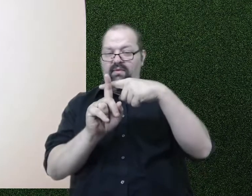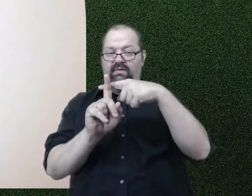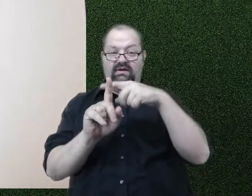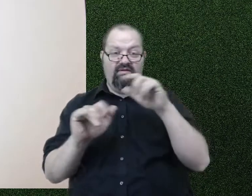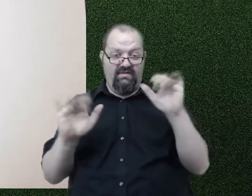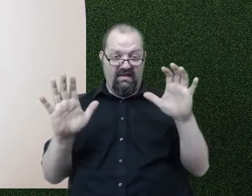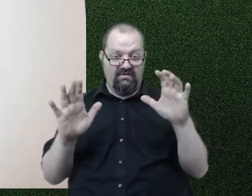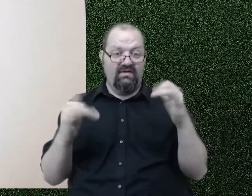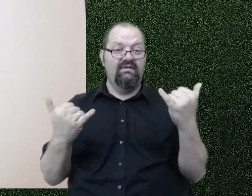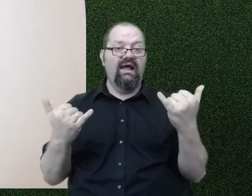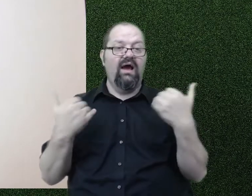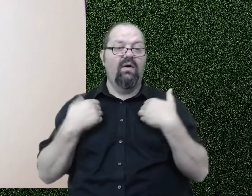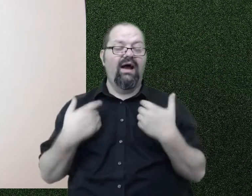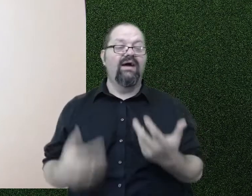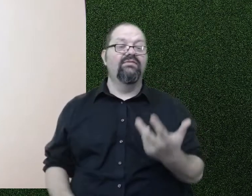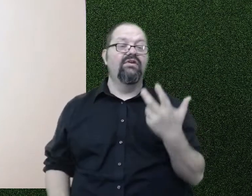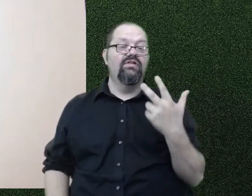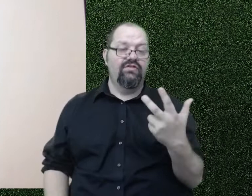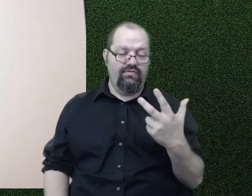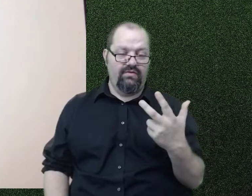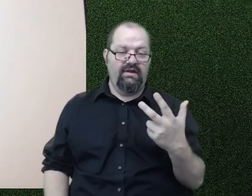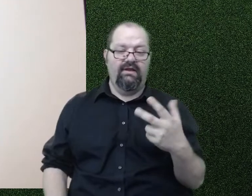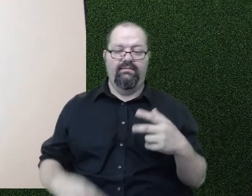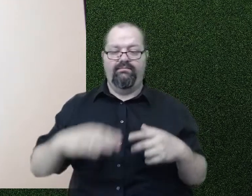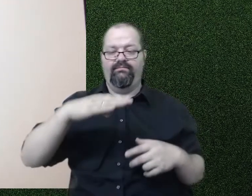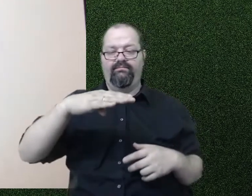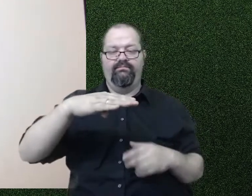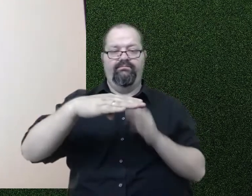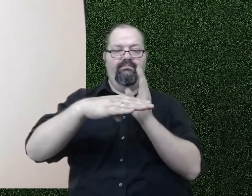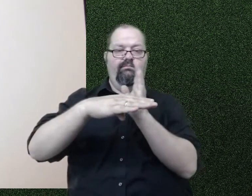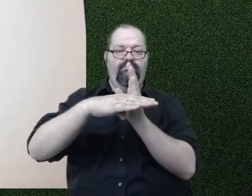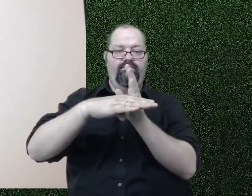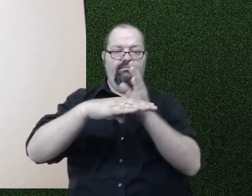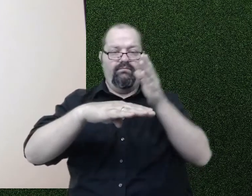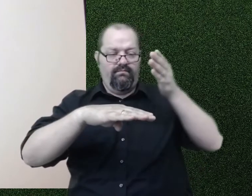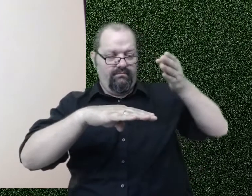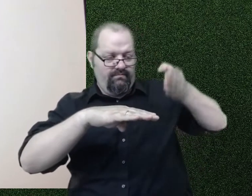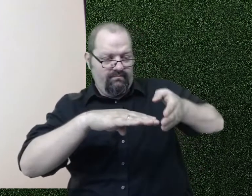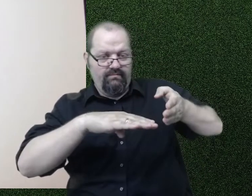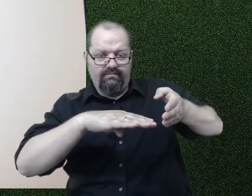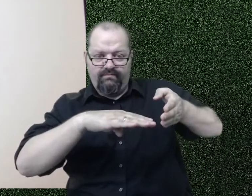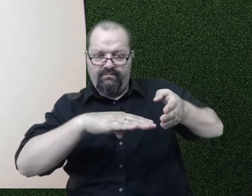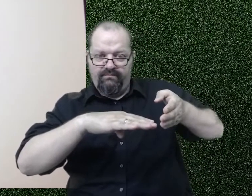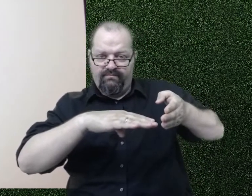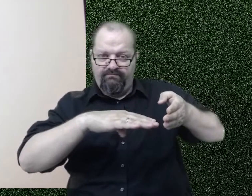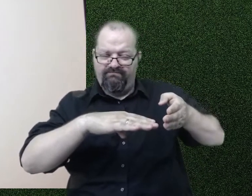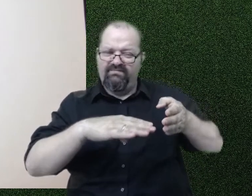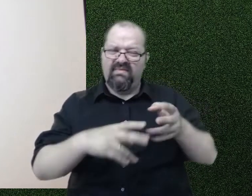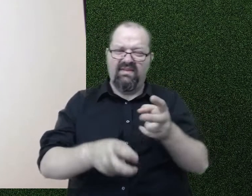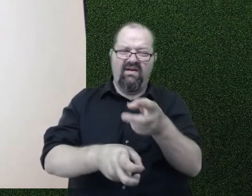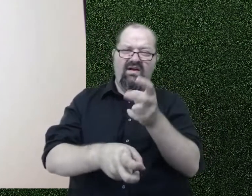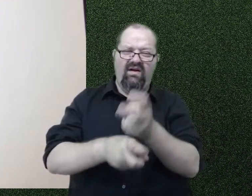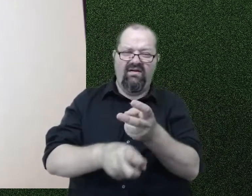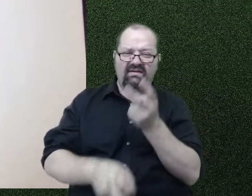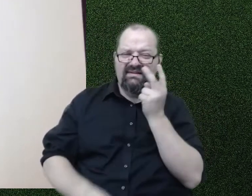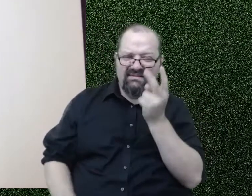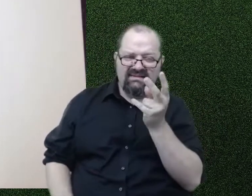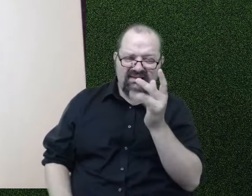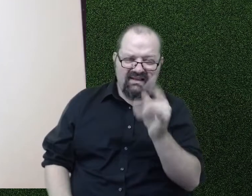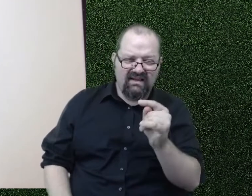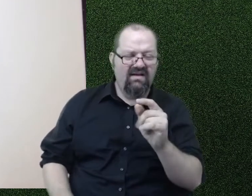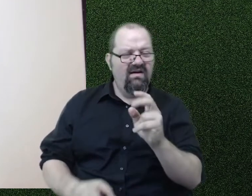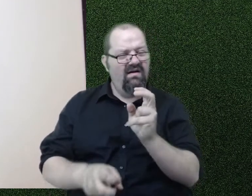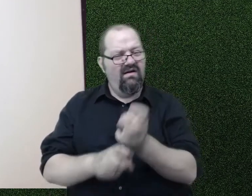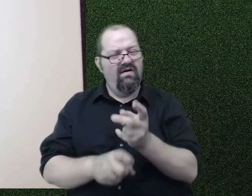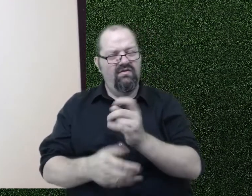we're going to have three mutually perpendicular axes. Now, it's going to be difficult to see, difficult to draw